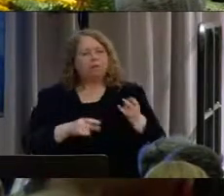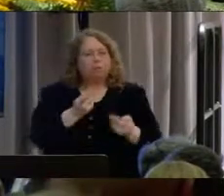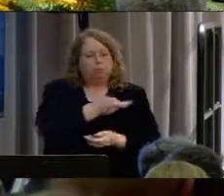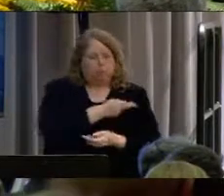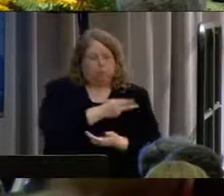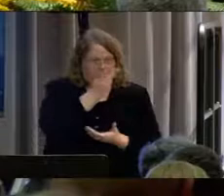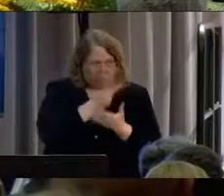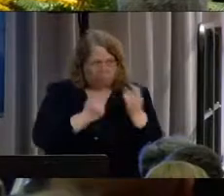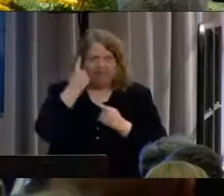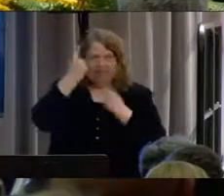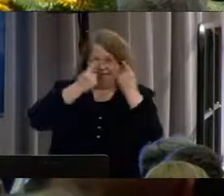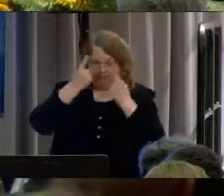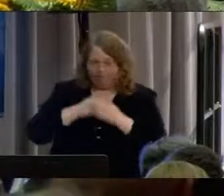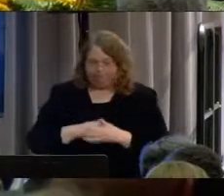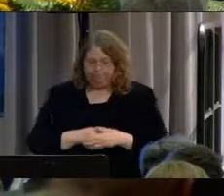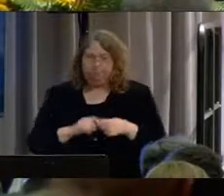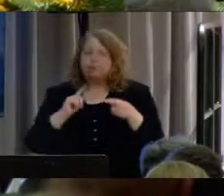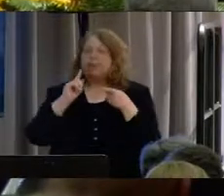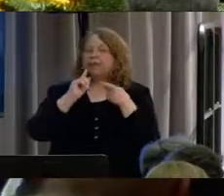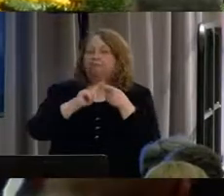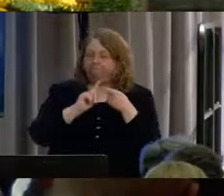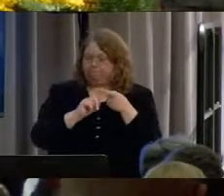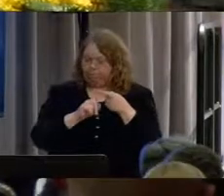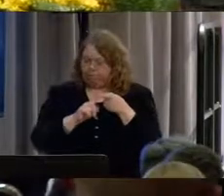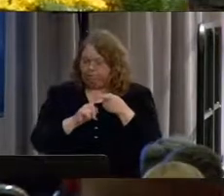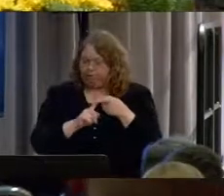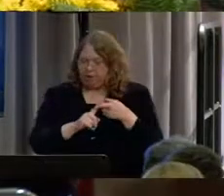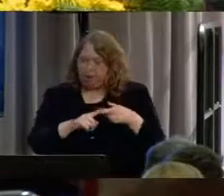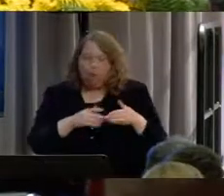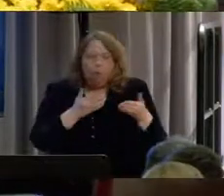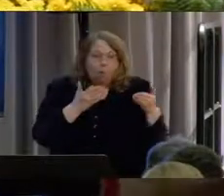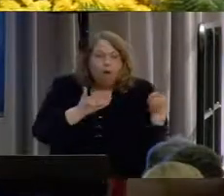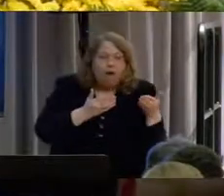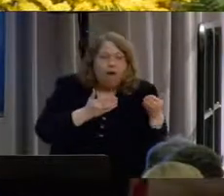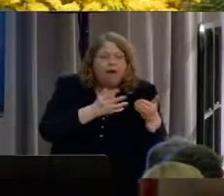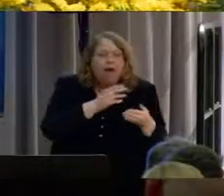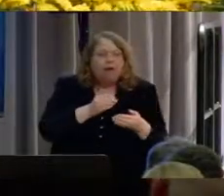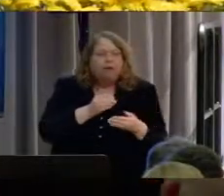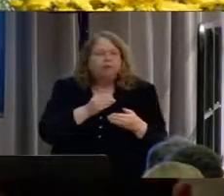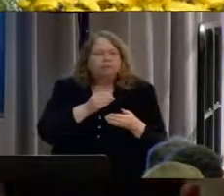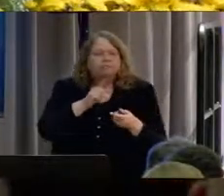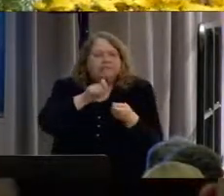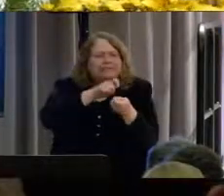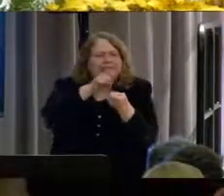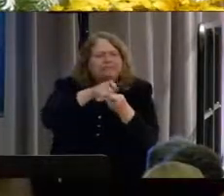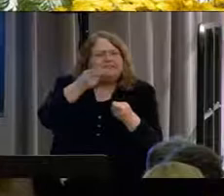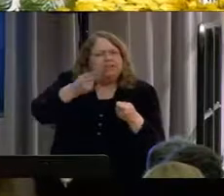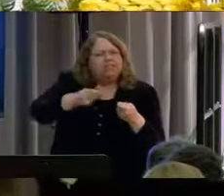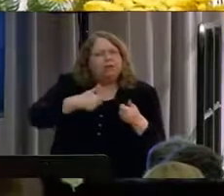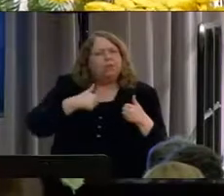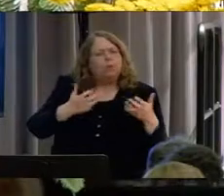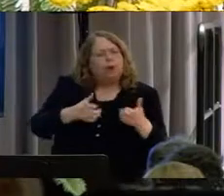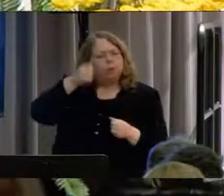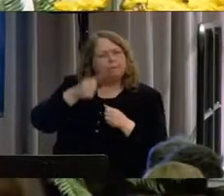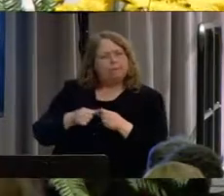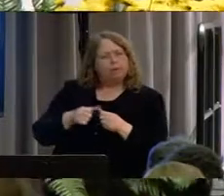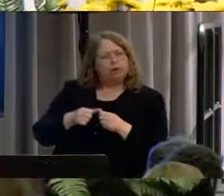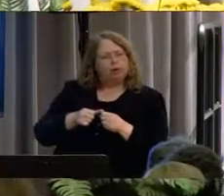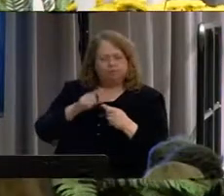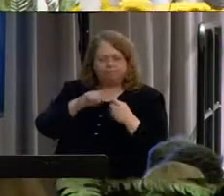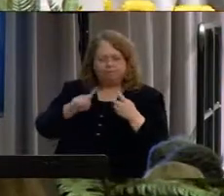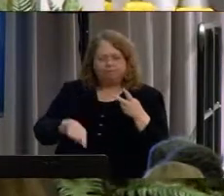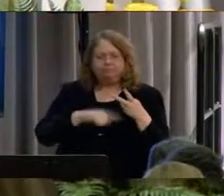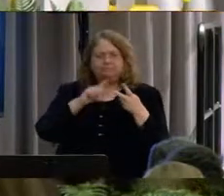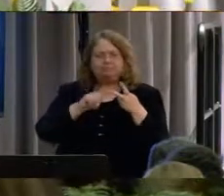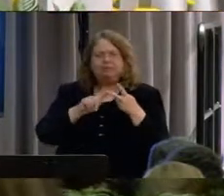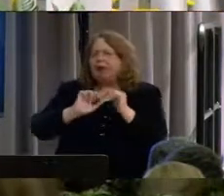to those. One is, what and whose history do we choose to remember? How do we record and tell